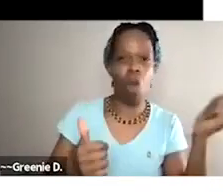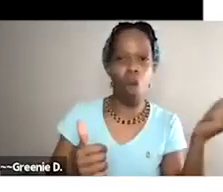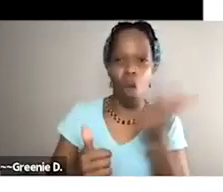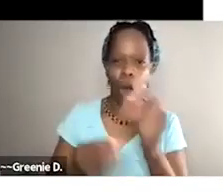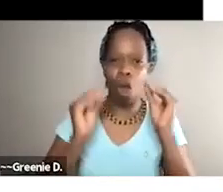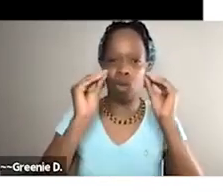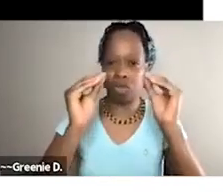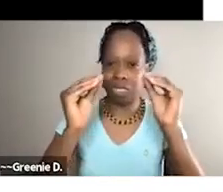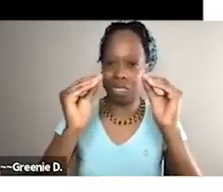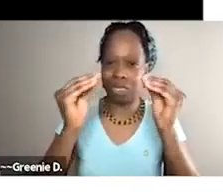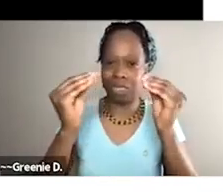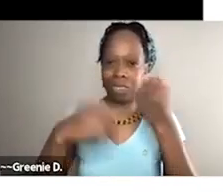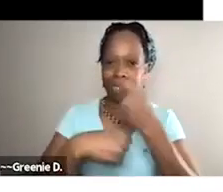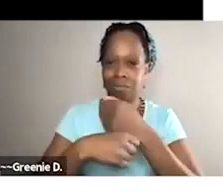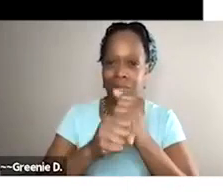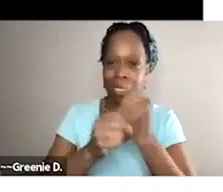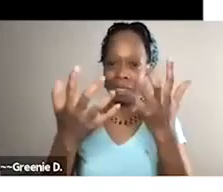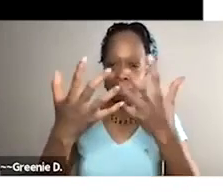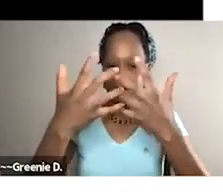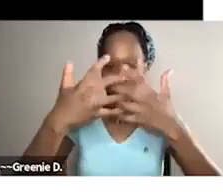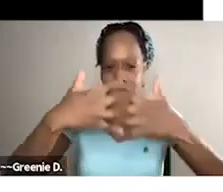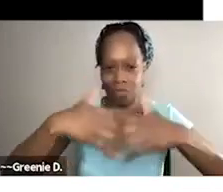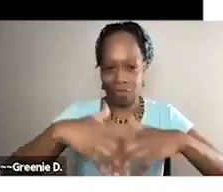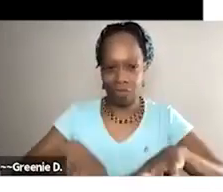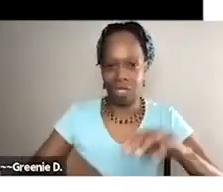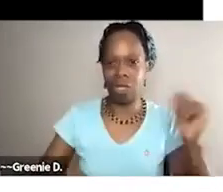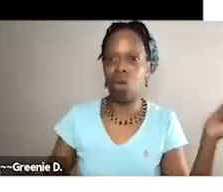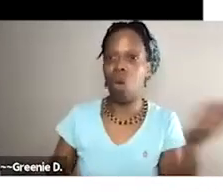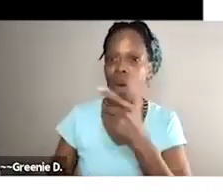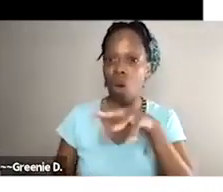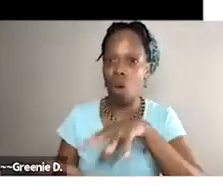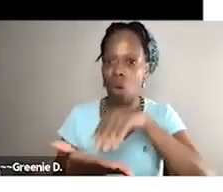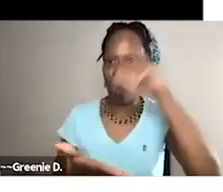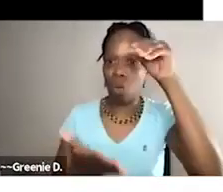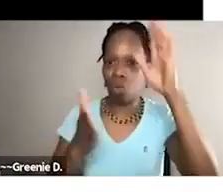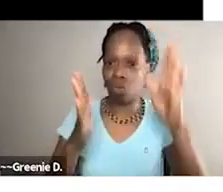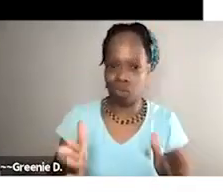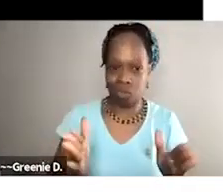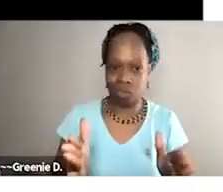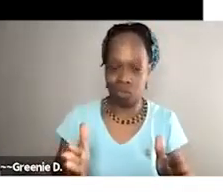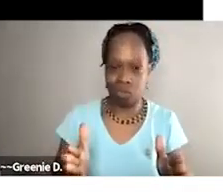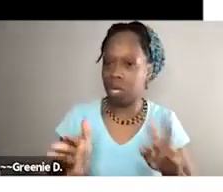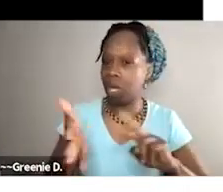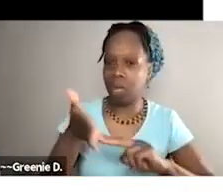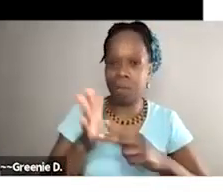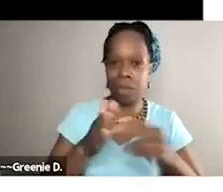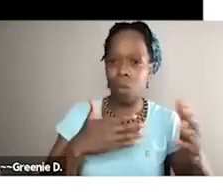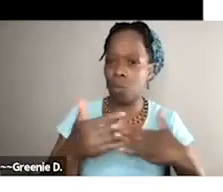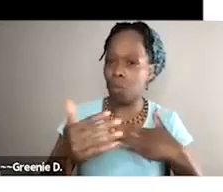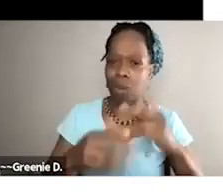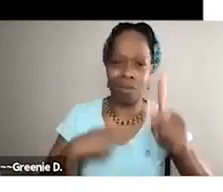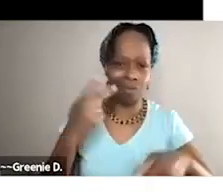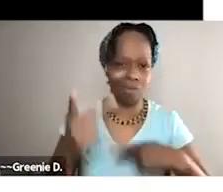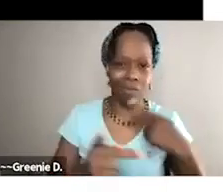all know that every student, irrespective of disability, is going to learn differently from one another,